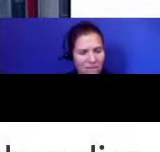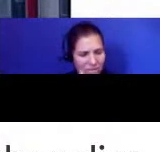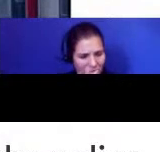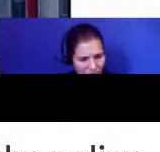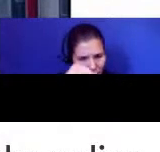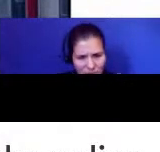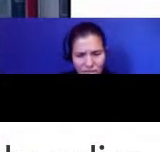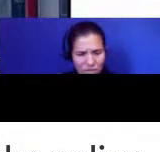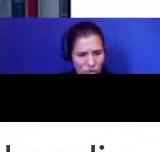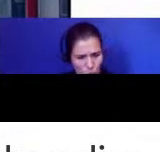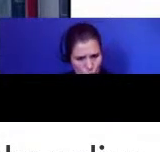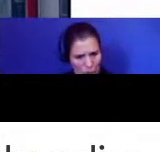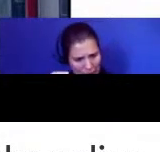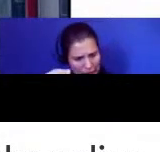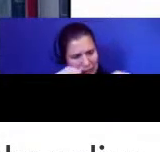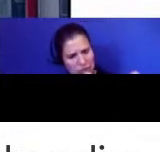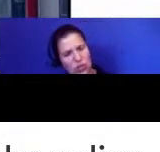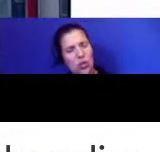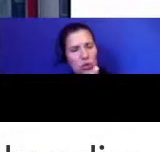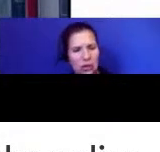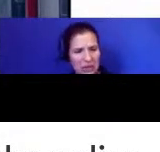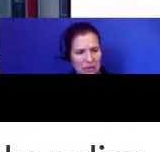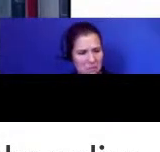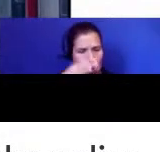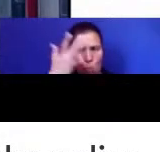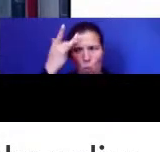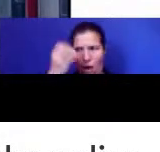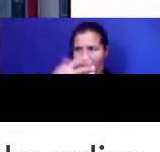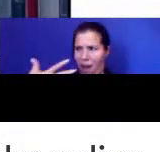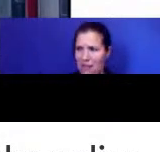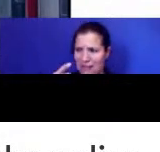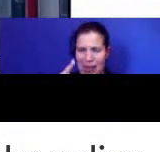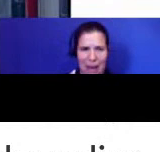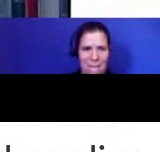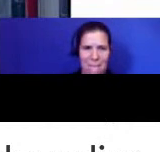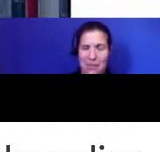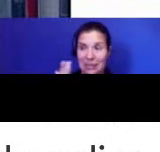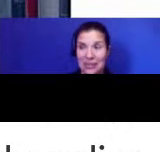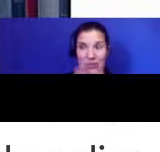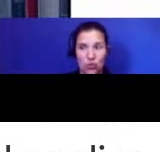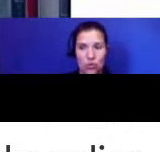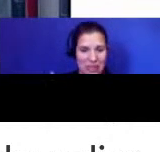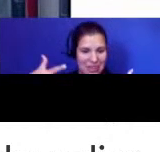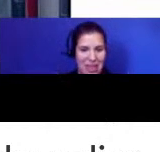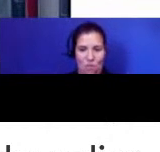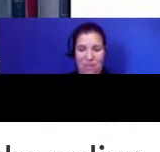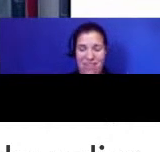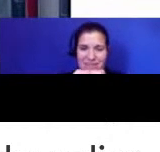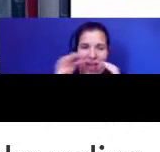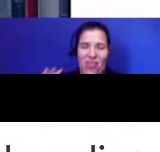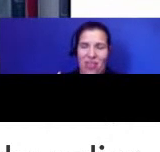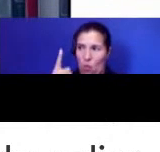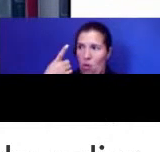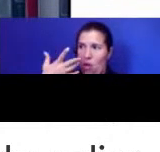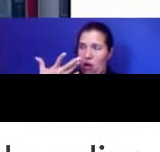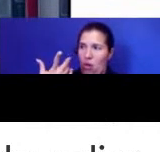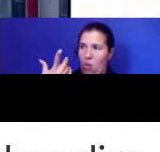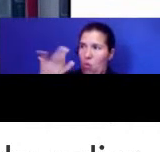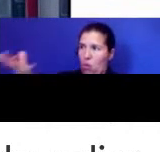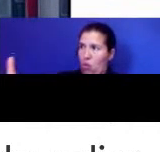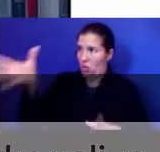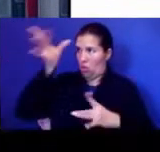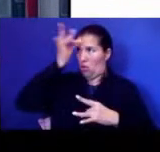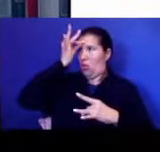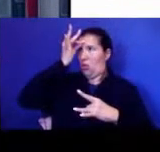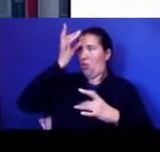exists beneath the surface to explain why? Some children are left with nothing other than the inference of their own